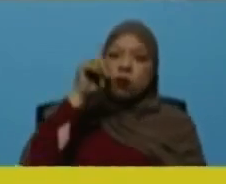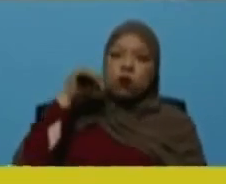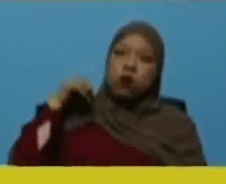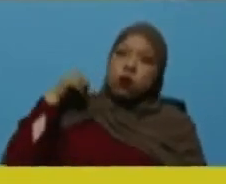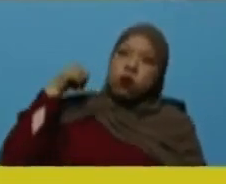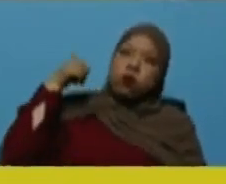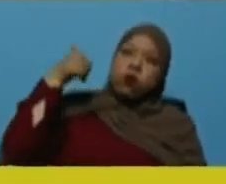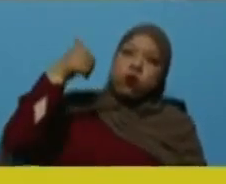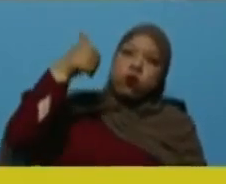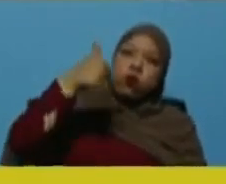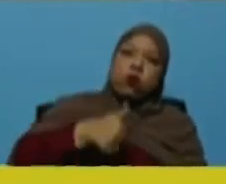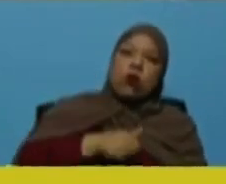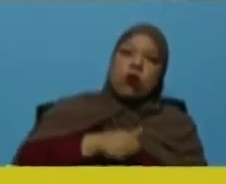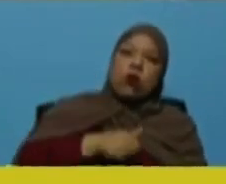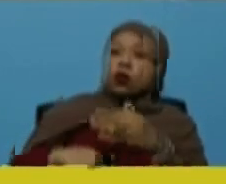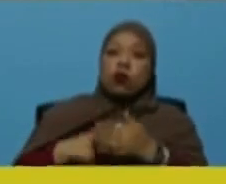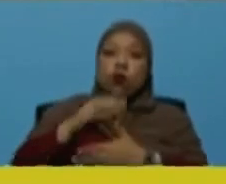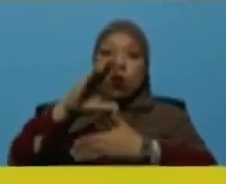throughout America